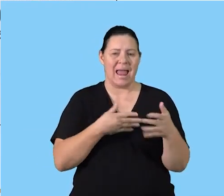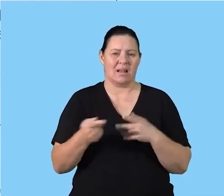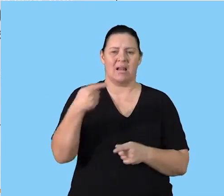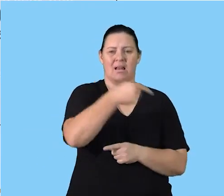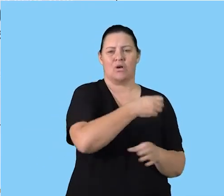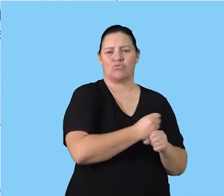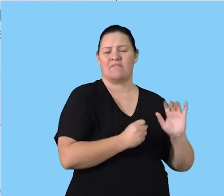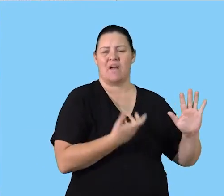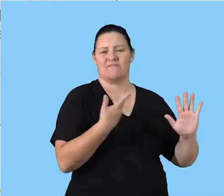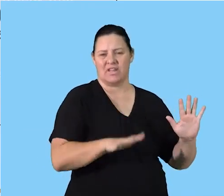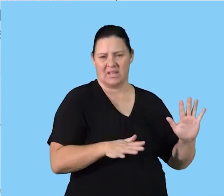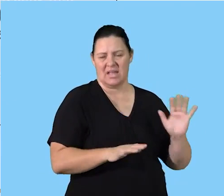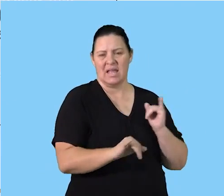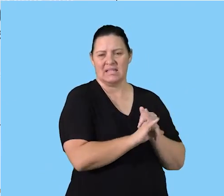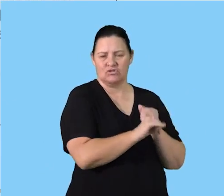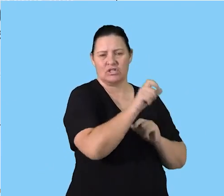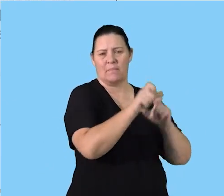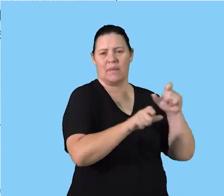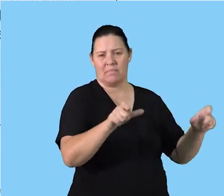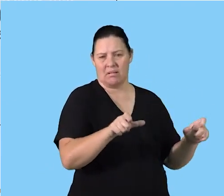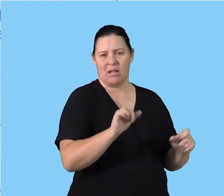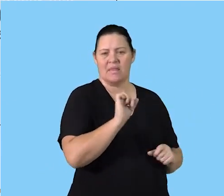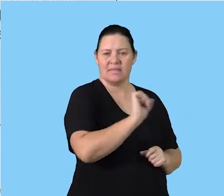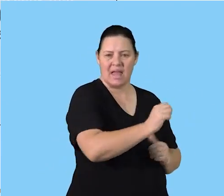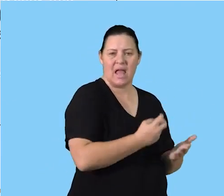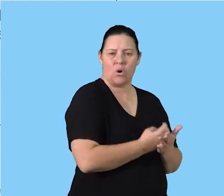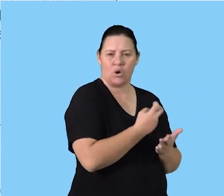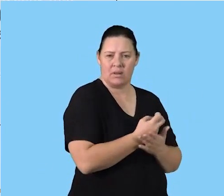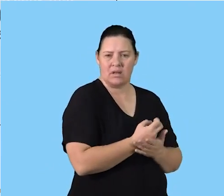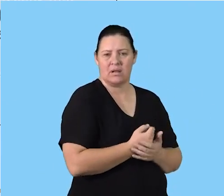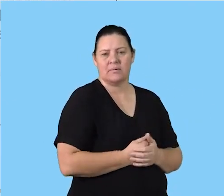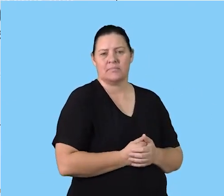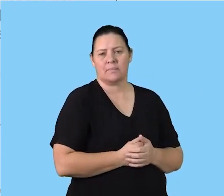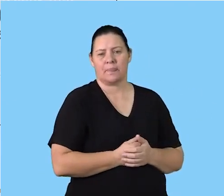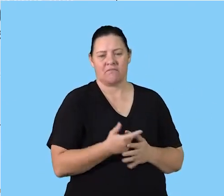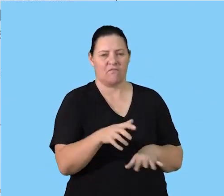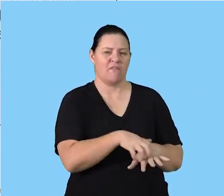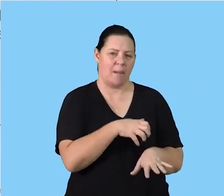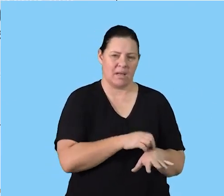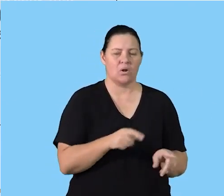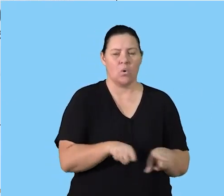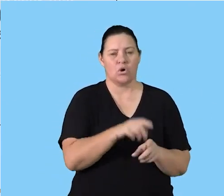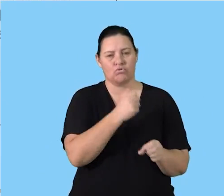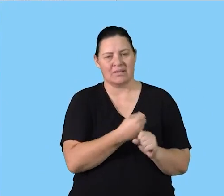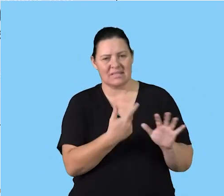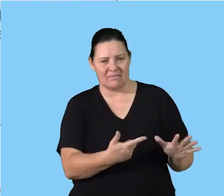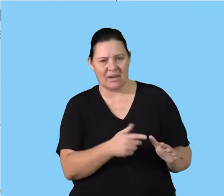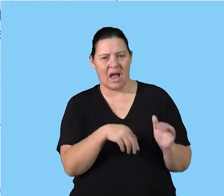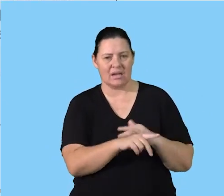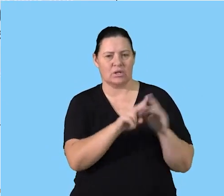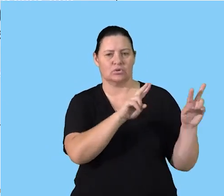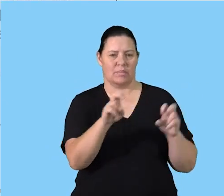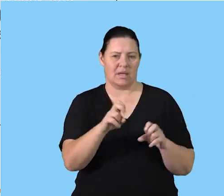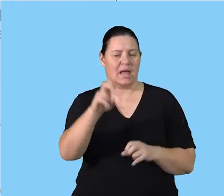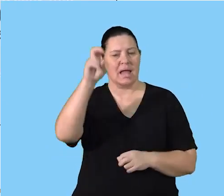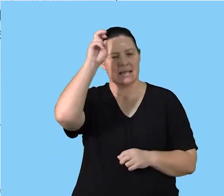5. Under indigenous people built their economy around farming. So, and also in grade 7 under the topic,